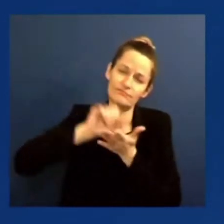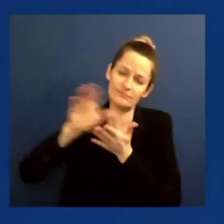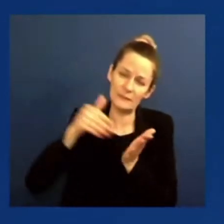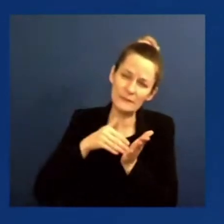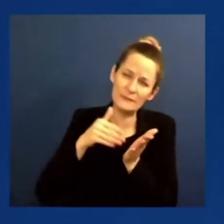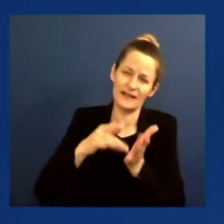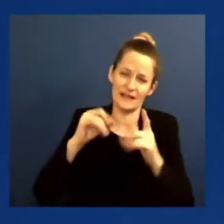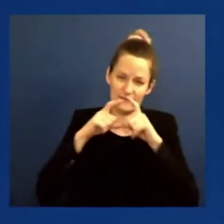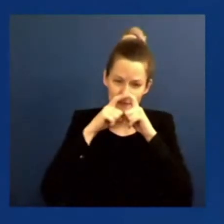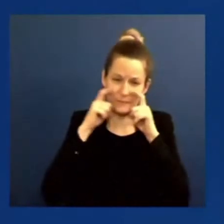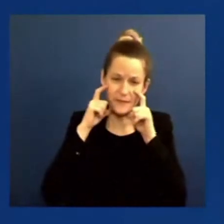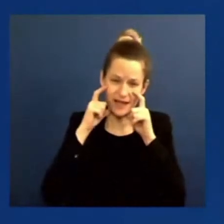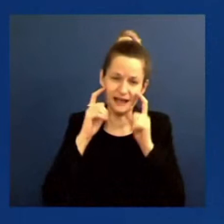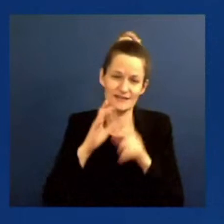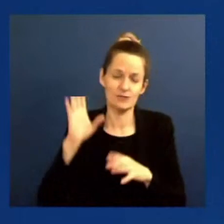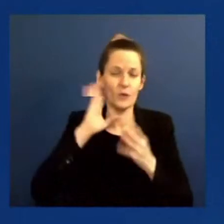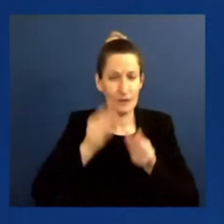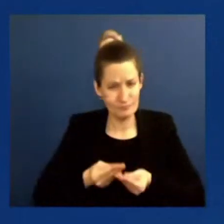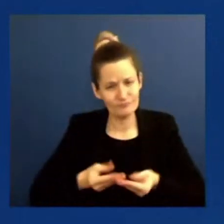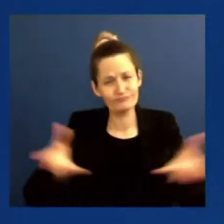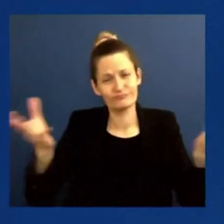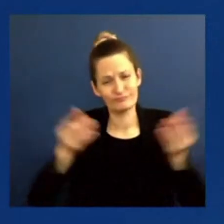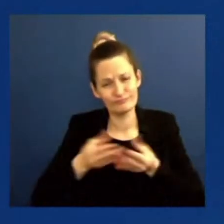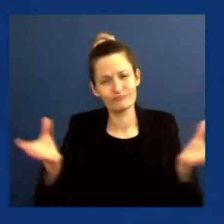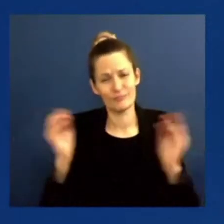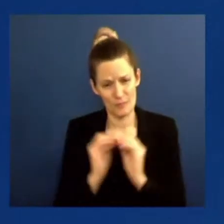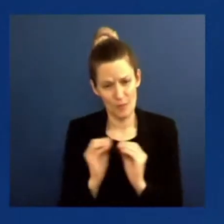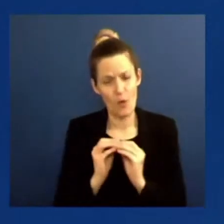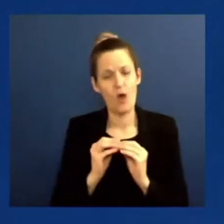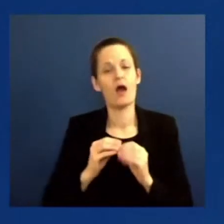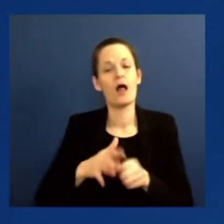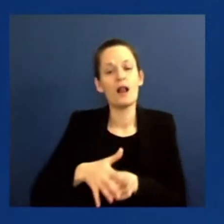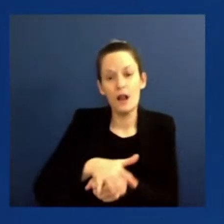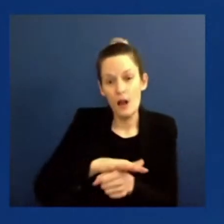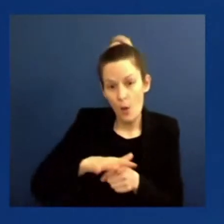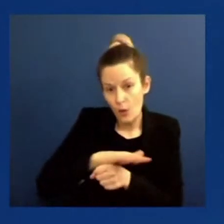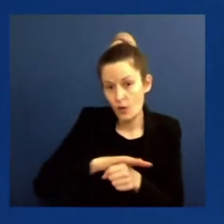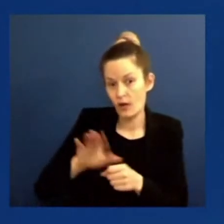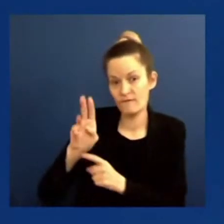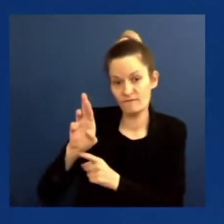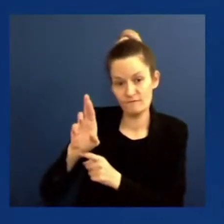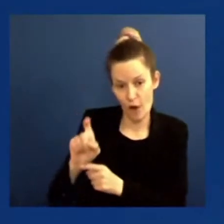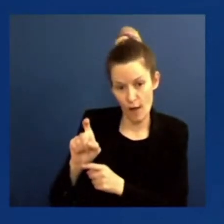masks will begin to be available at local pharmacies and community health centers across the country.